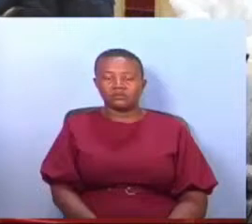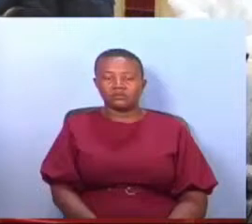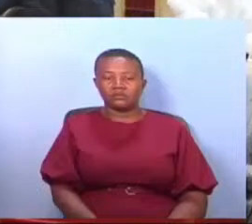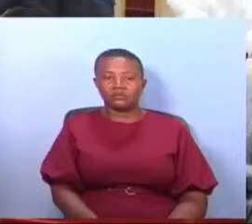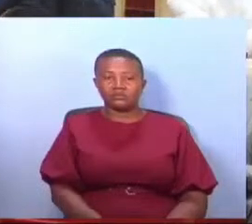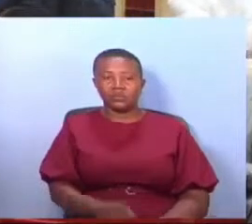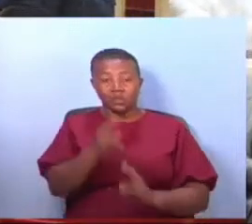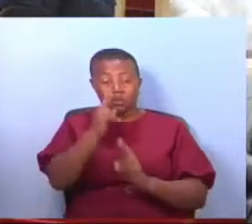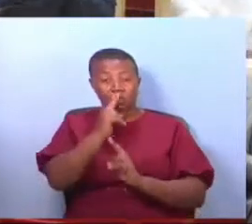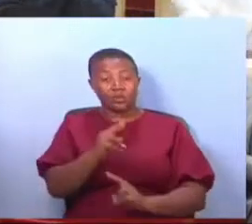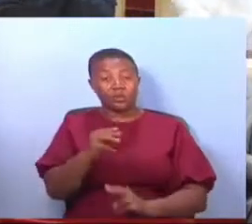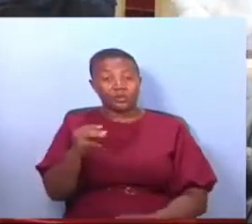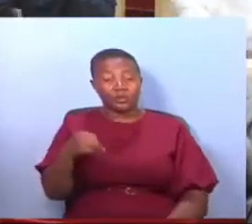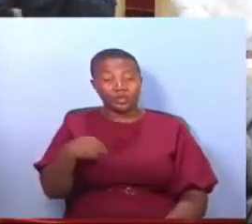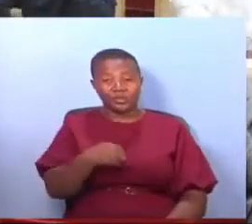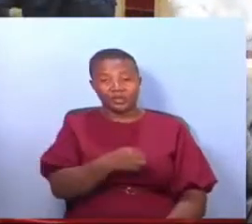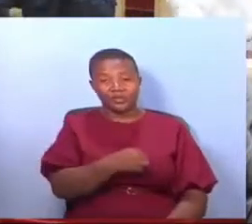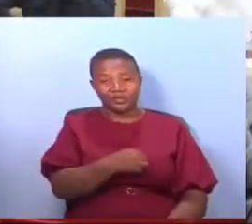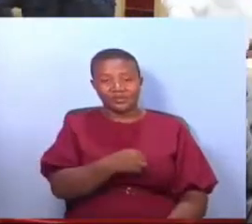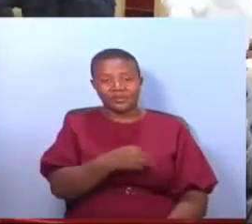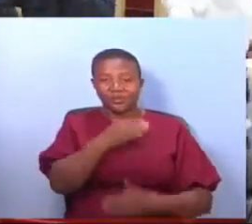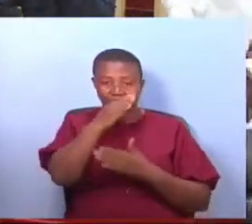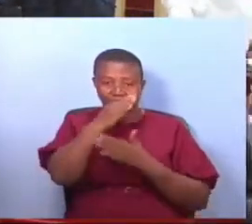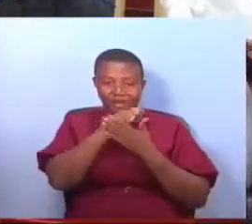Honorable members, order.